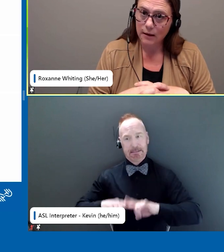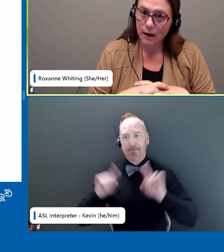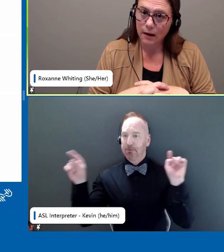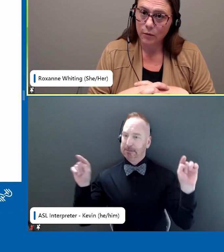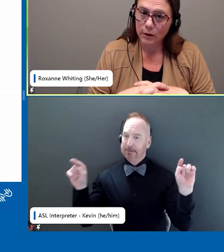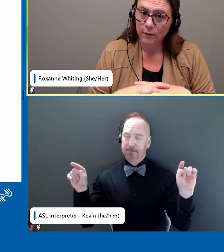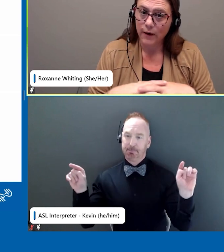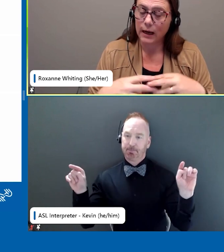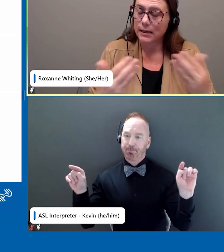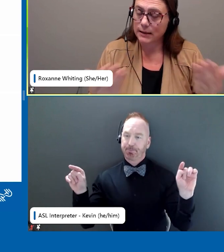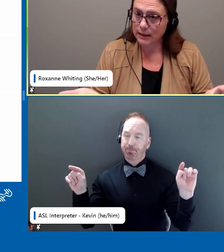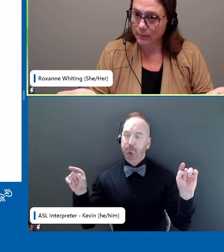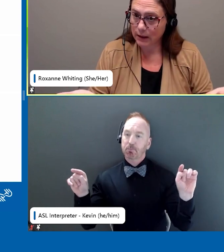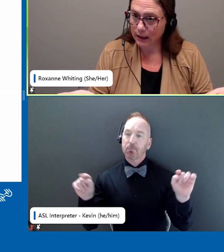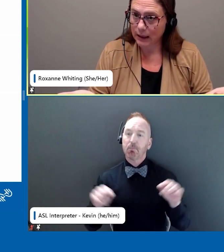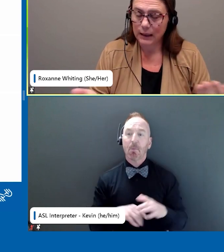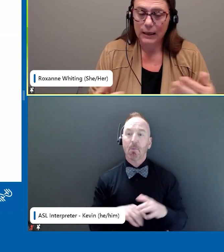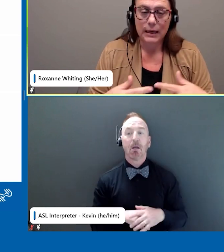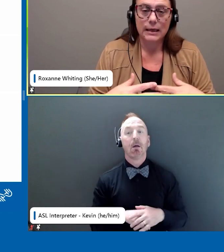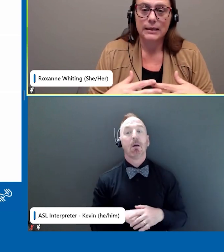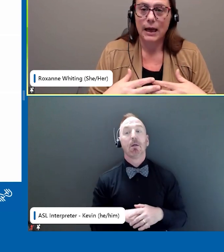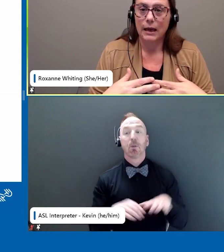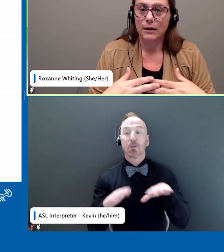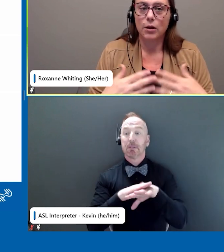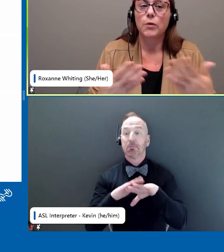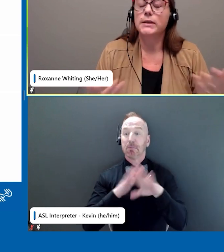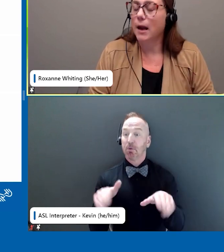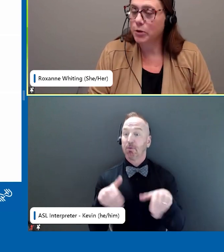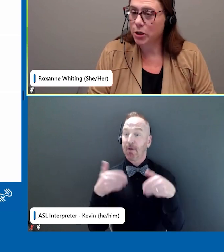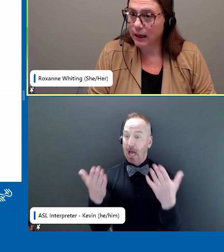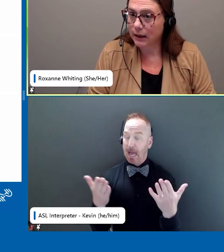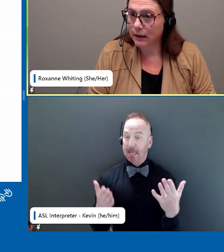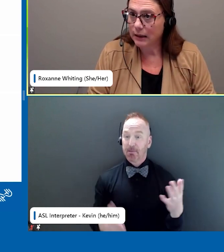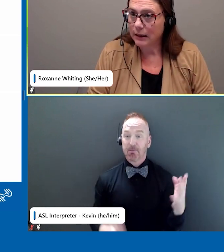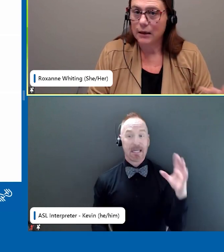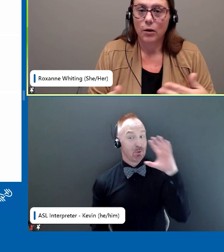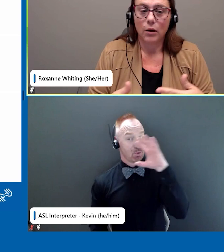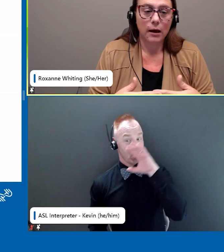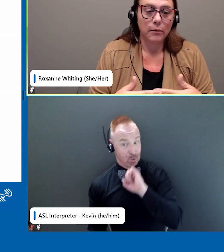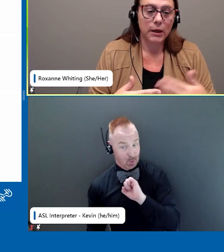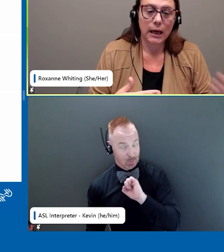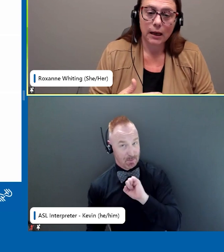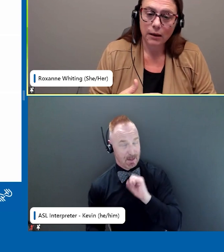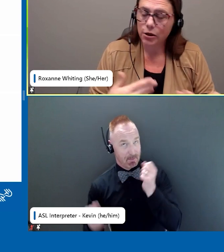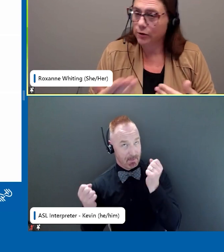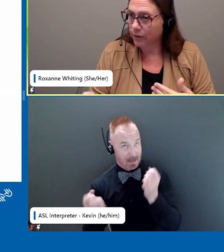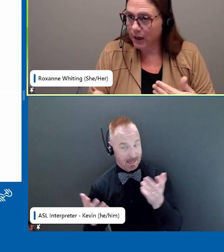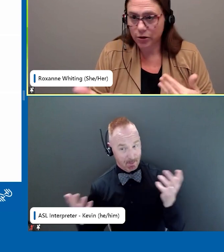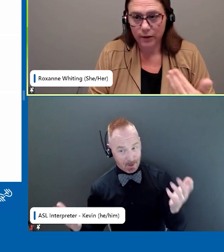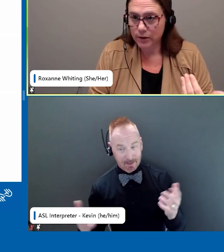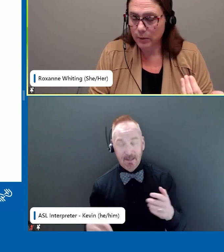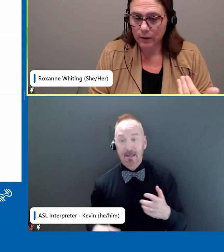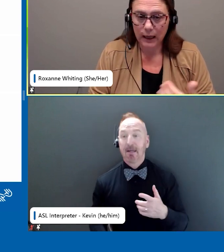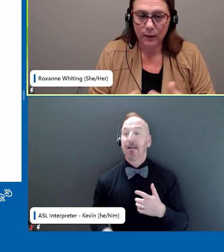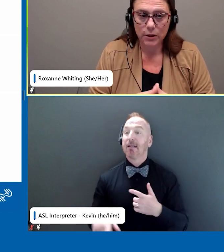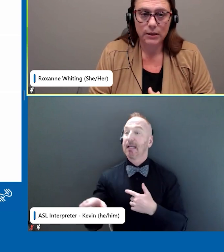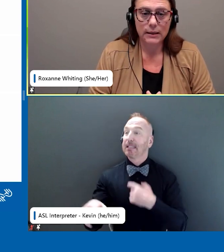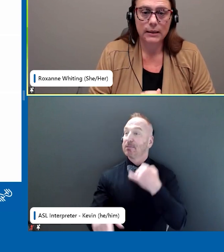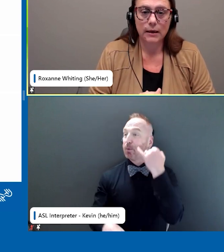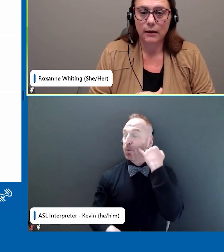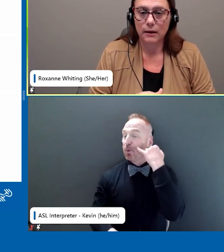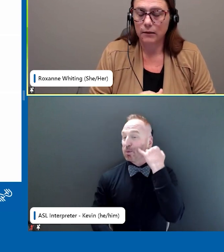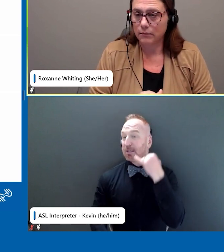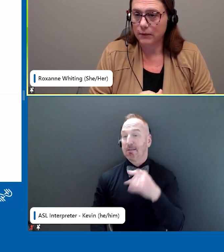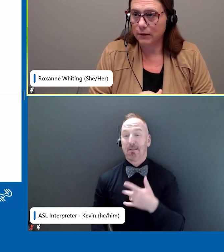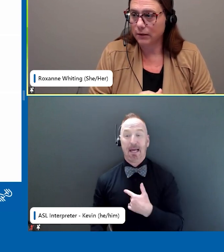assumptions with providing accessibility is that closed captioning in English or French or other spoken